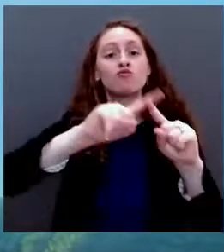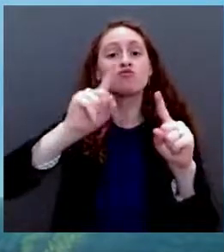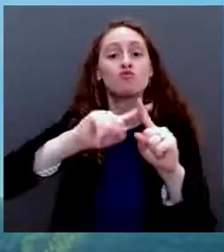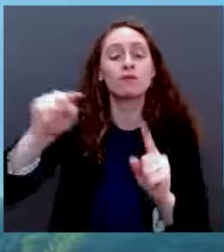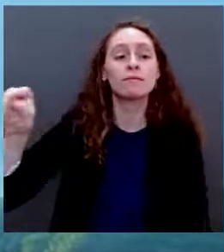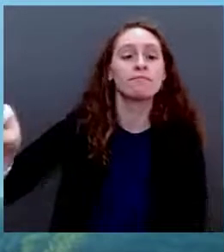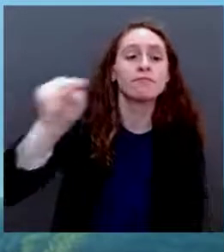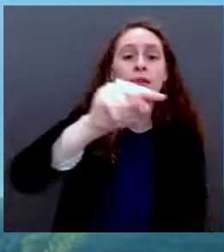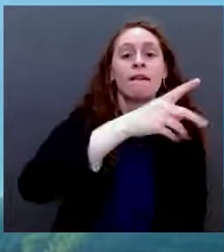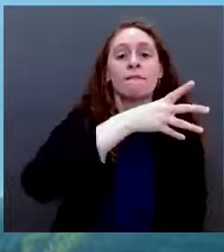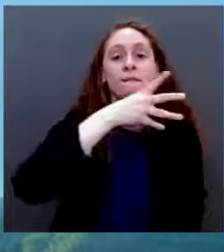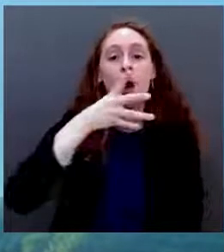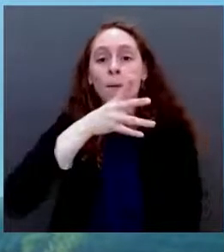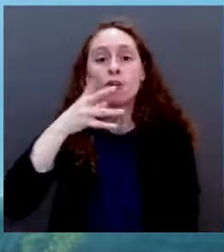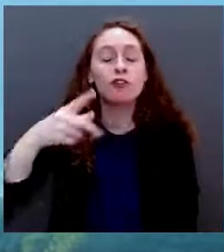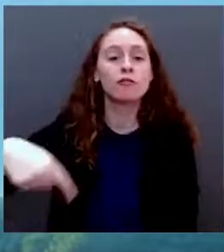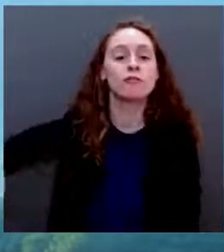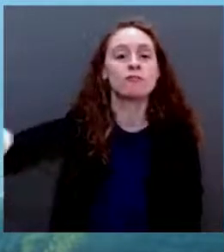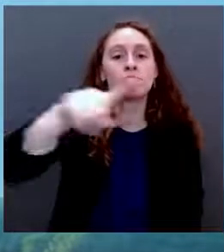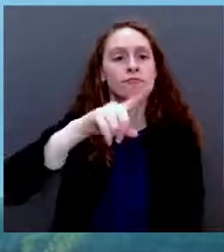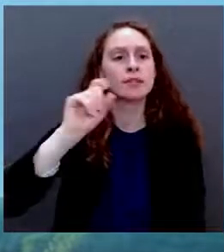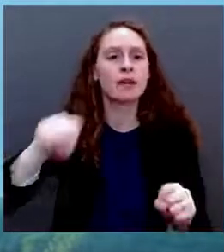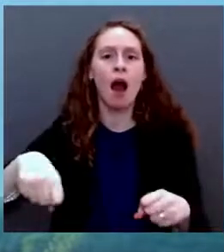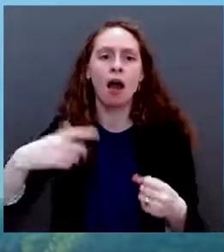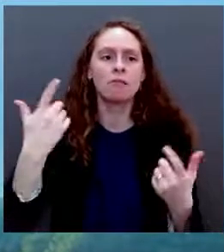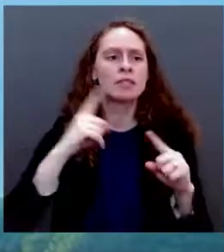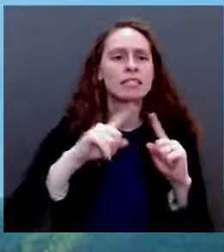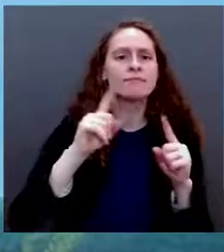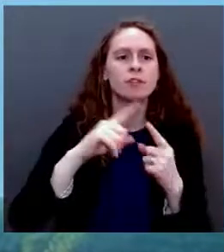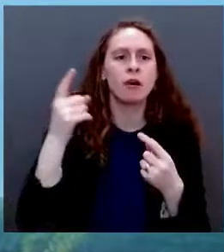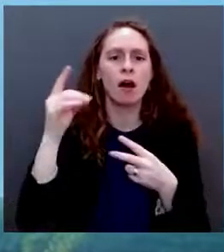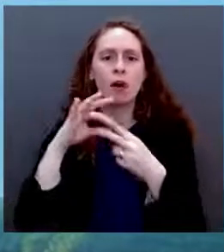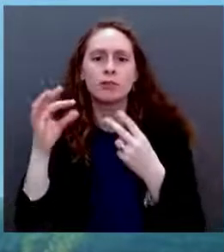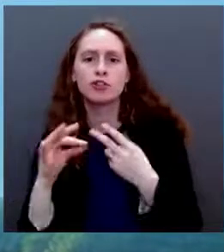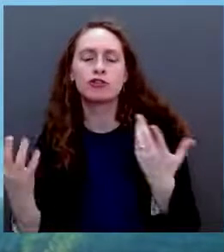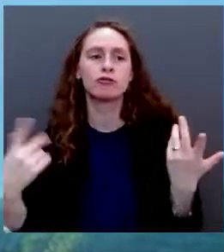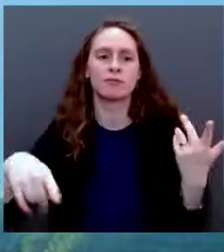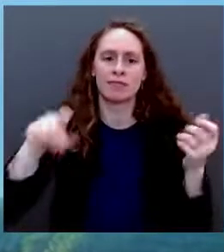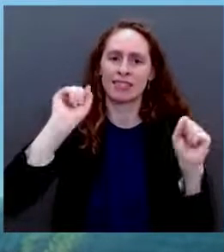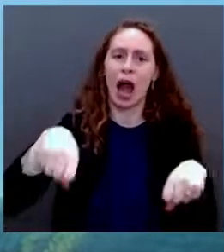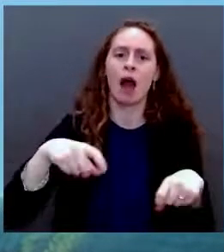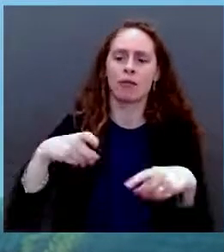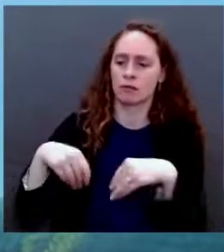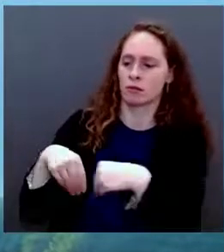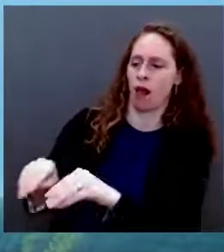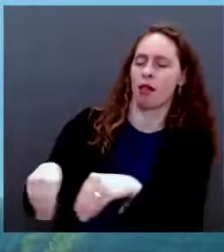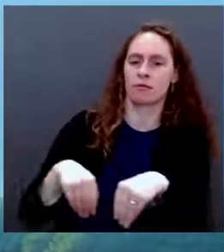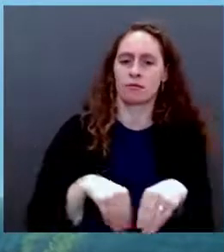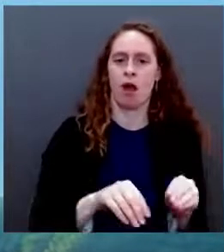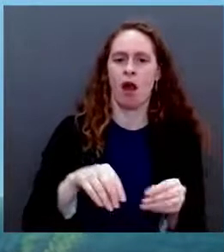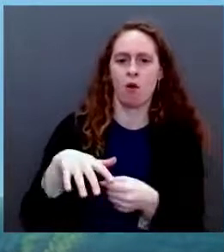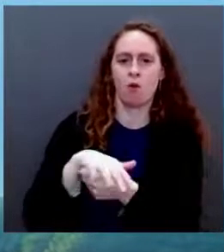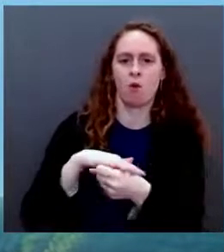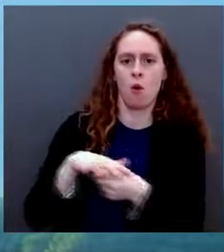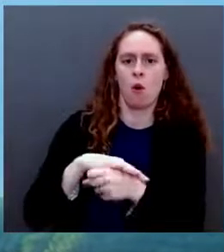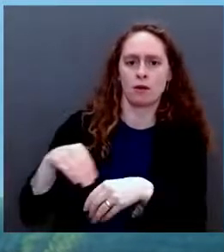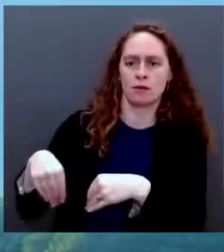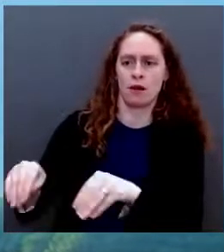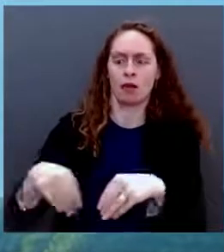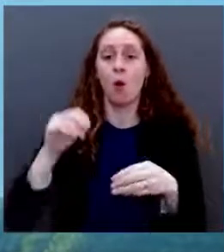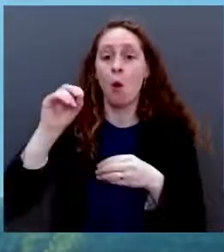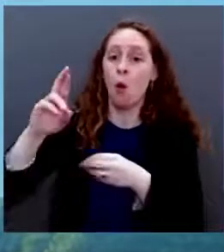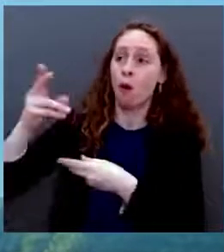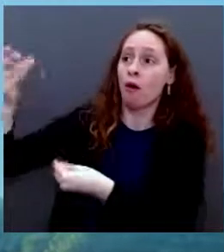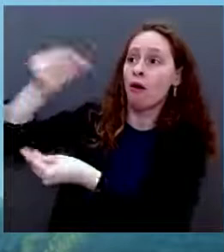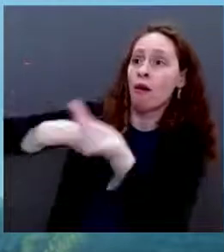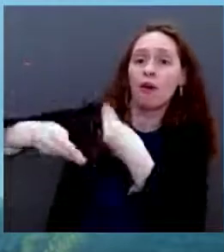that and look forward to everything I heard here today. Hey, Brian. Yes,